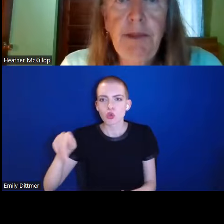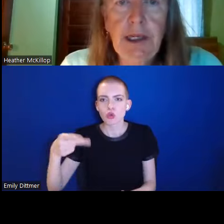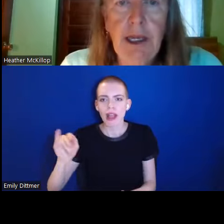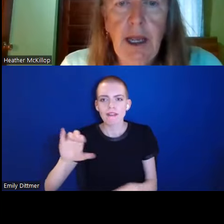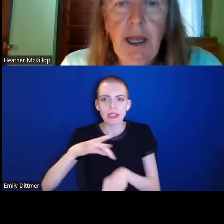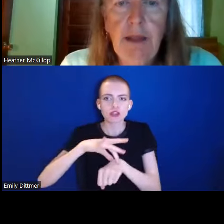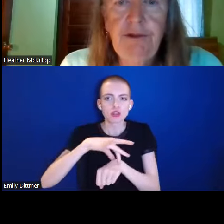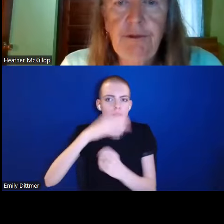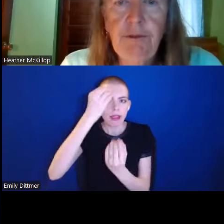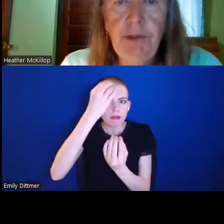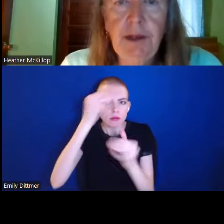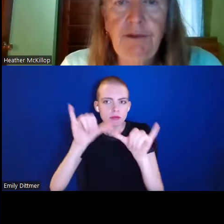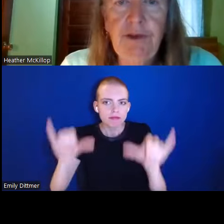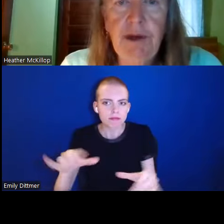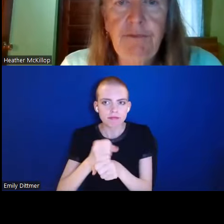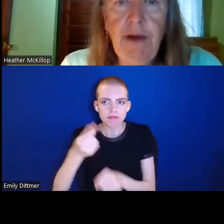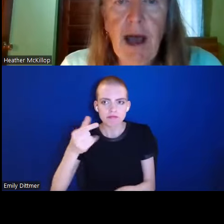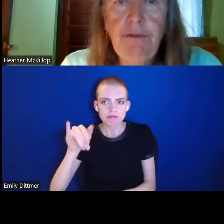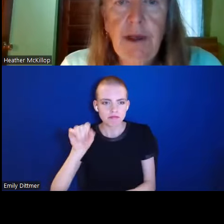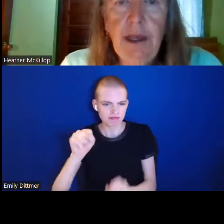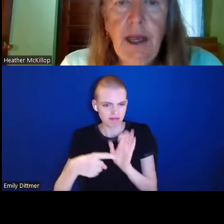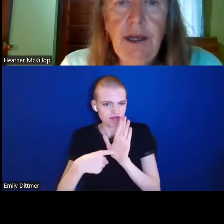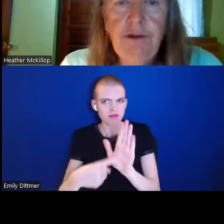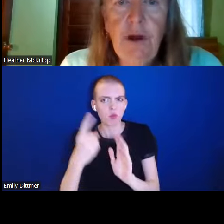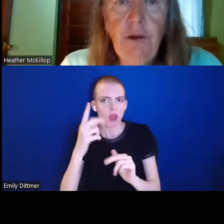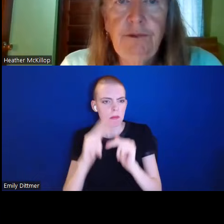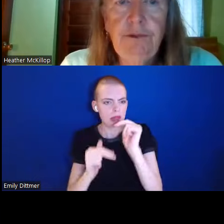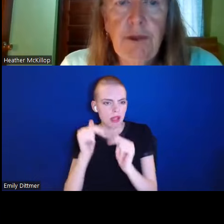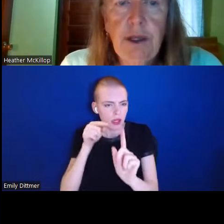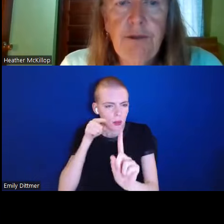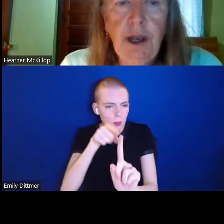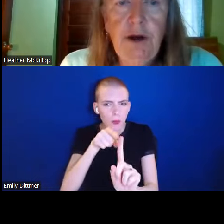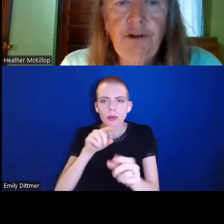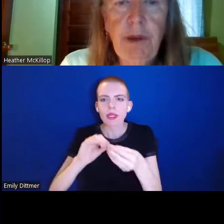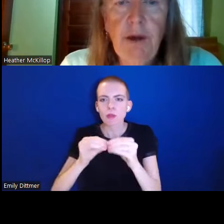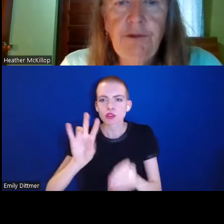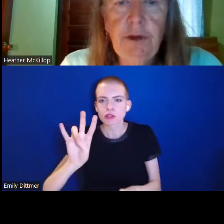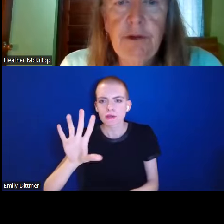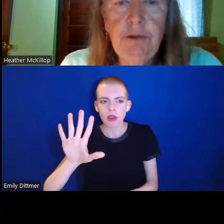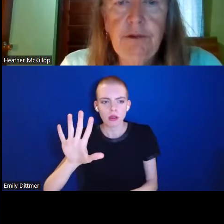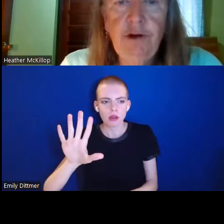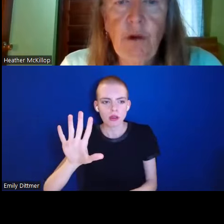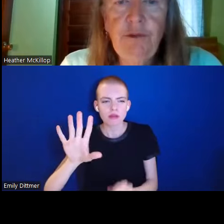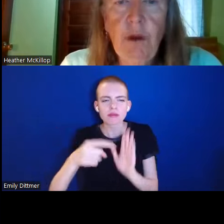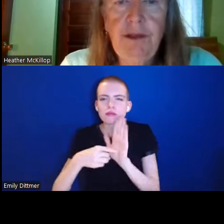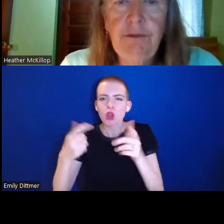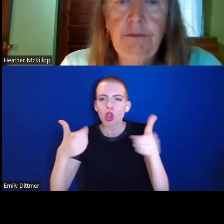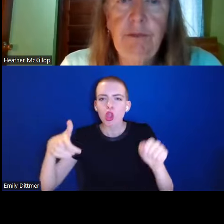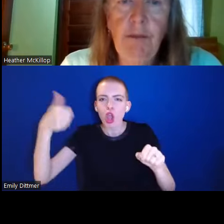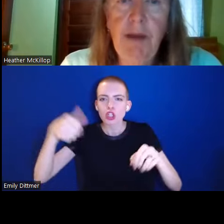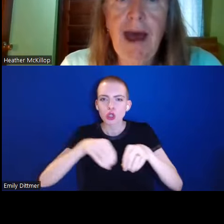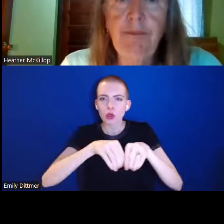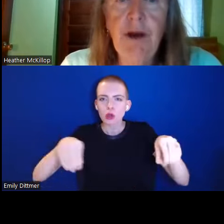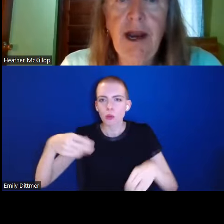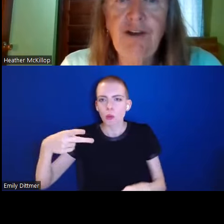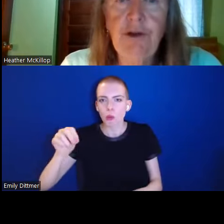a building. This is building 75, and it shows the larger posts, the turquoise ones on